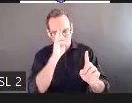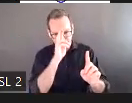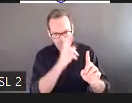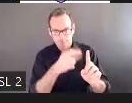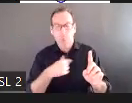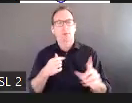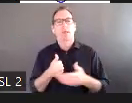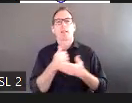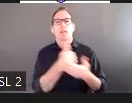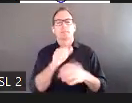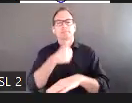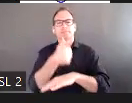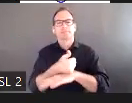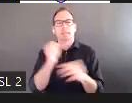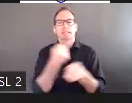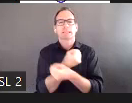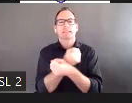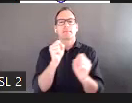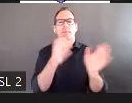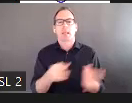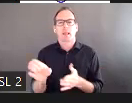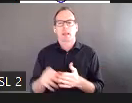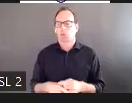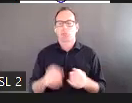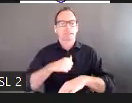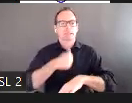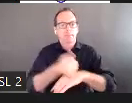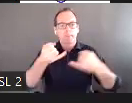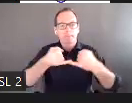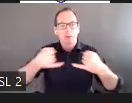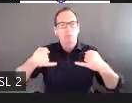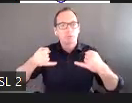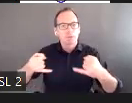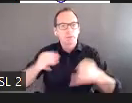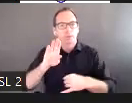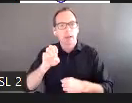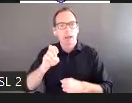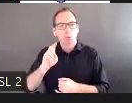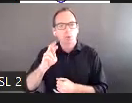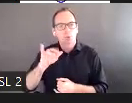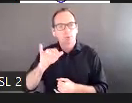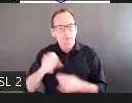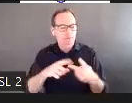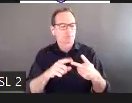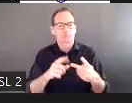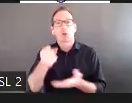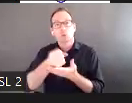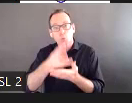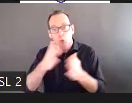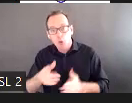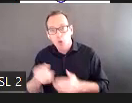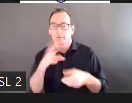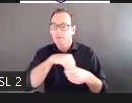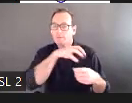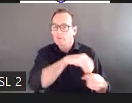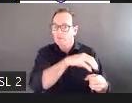place, social workers, to assist in mitigating the risks identified. Our partners, which is our Home and Community